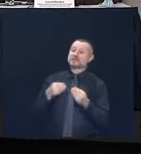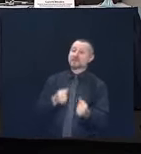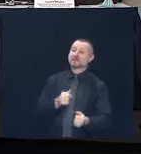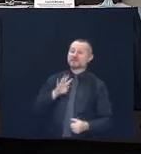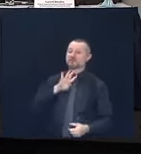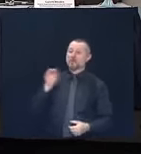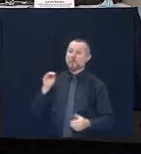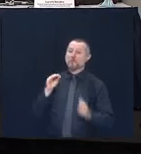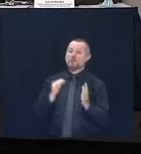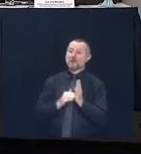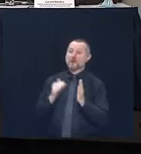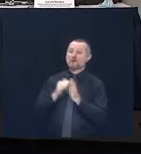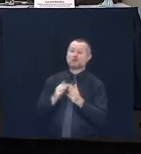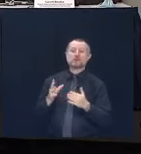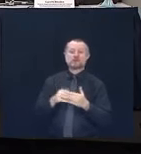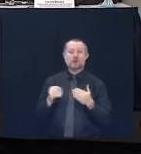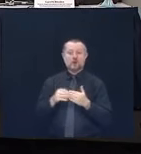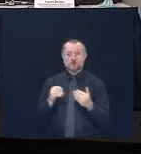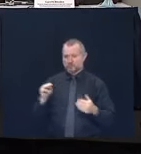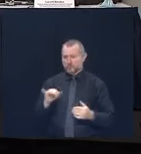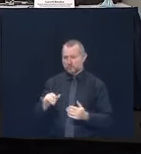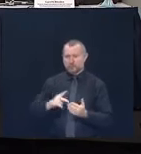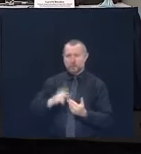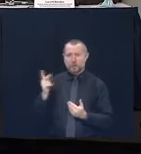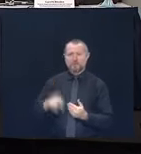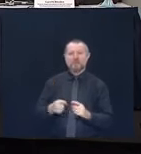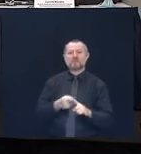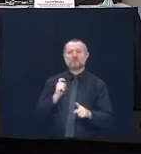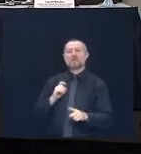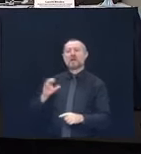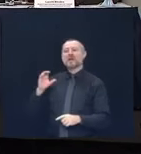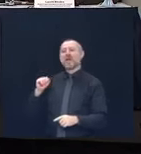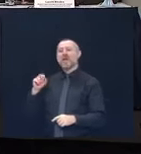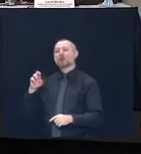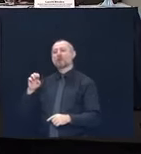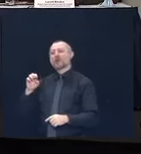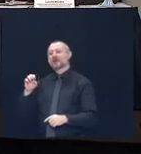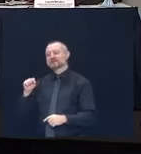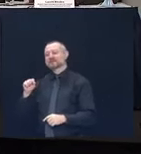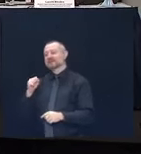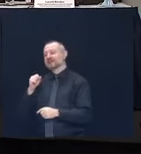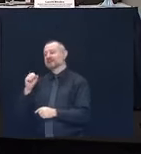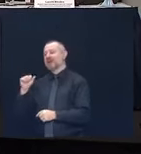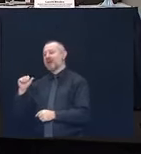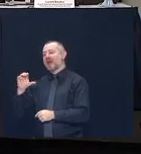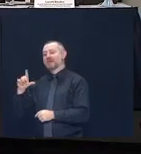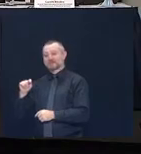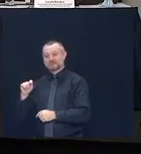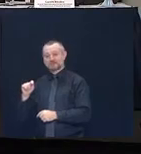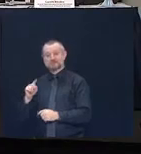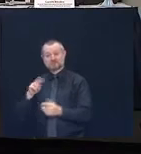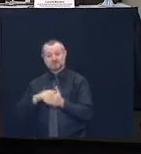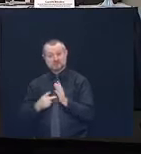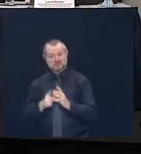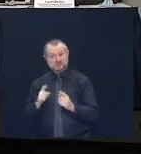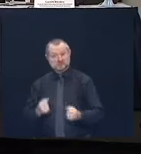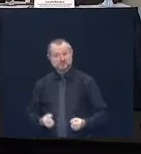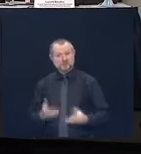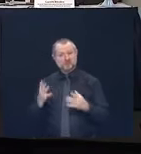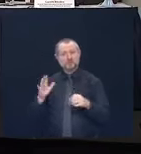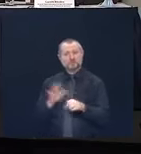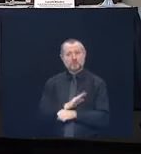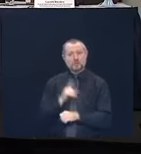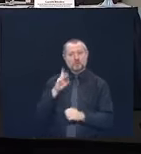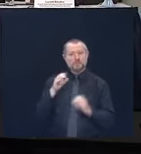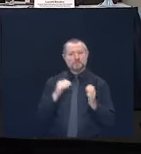and legislation was from the CARES Act, and legislation was written with the intention to spend the full $100 million in New York. I'm